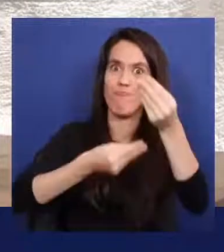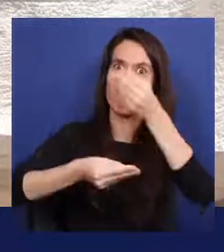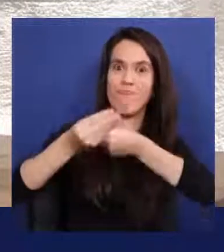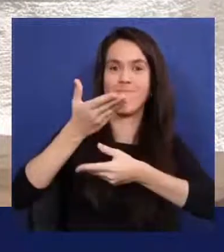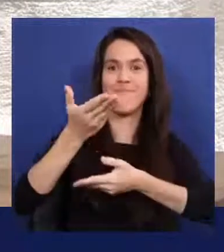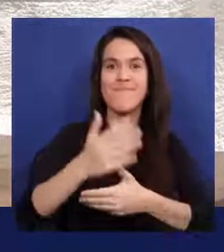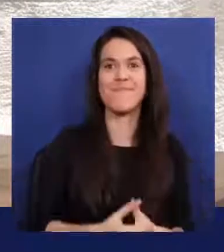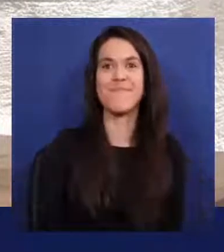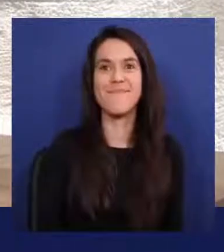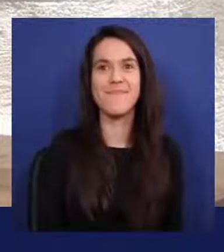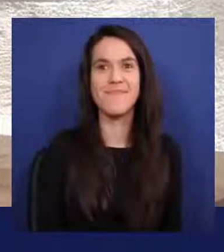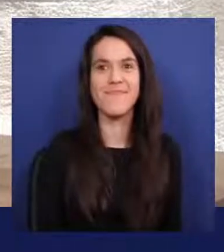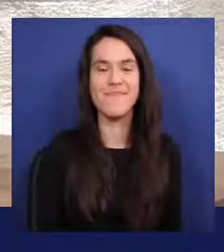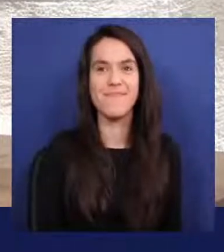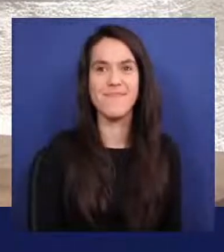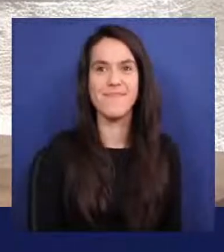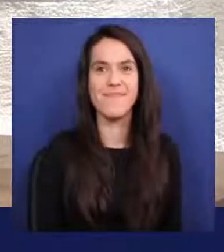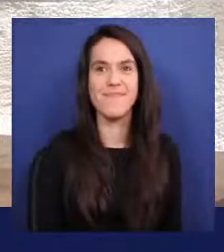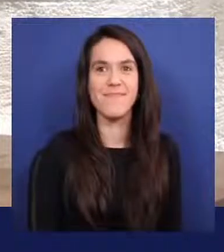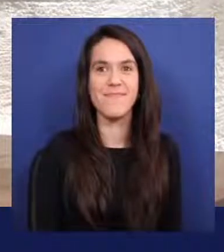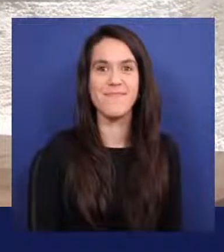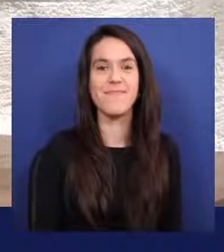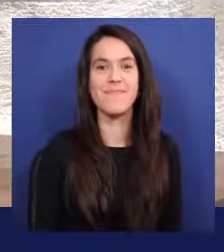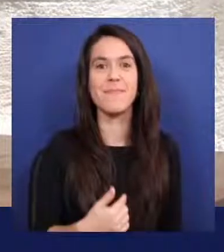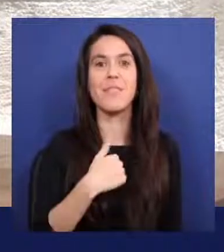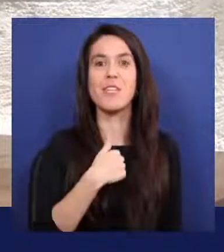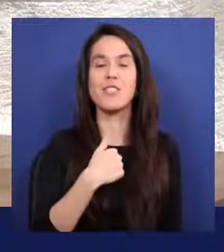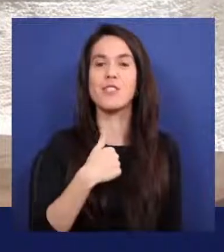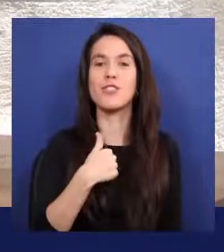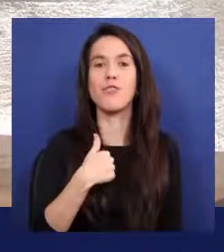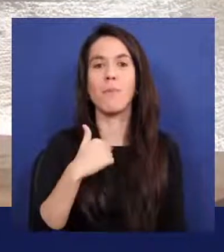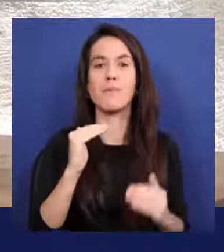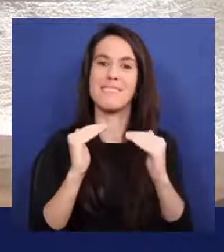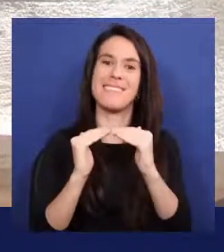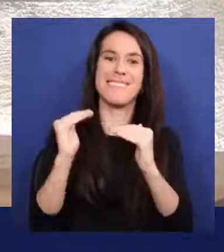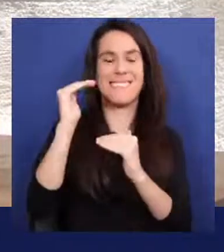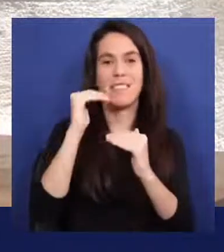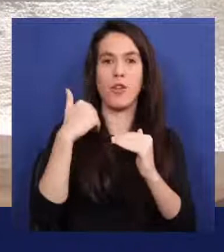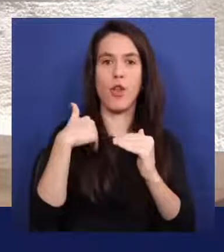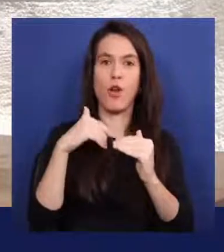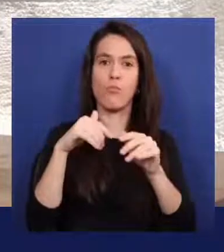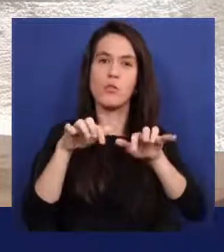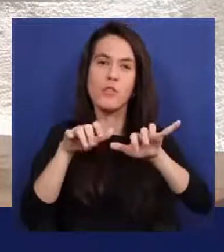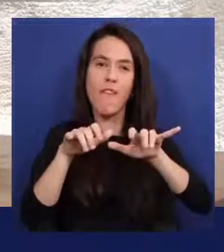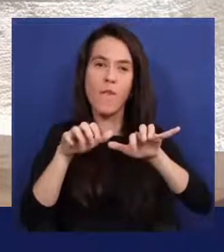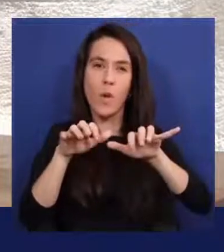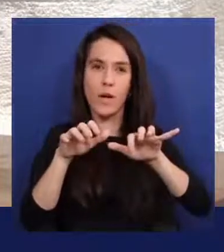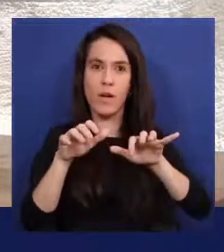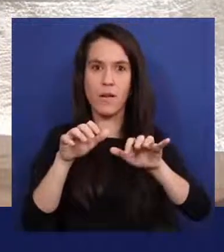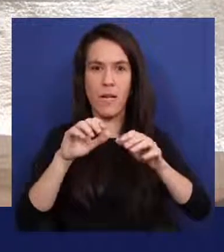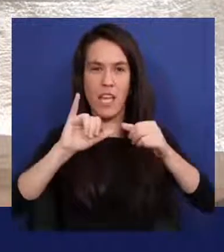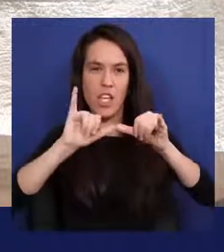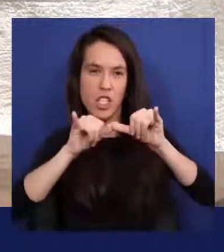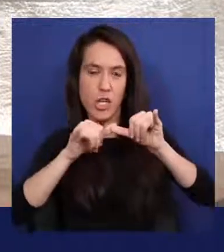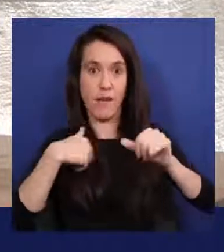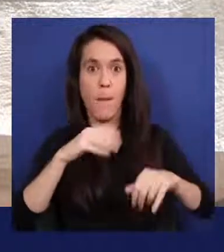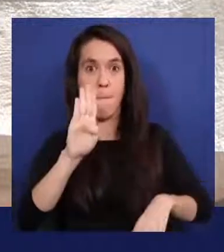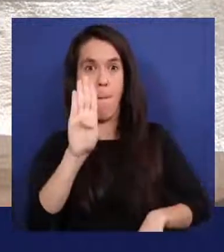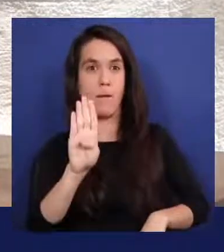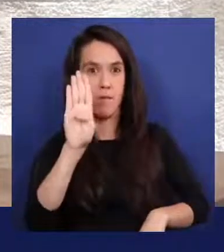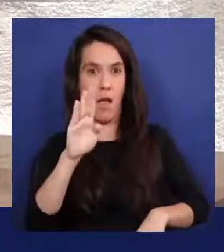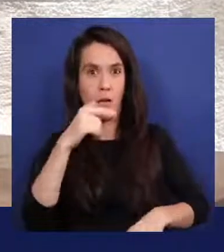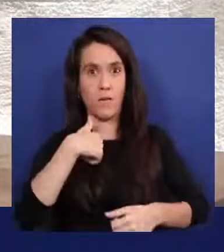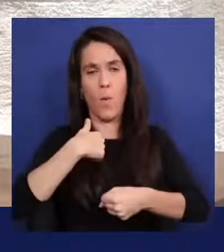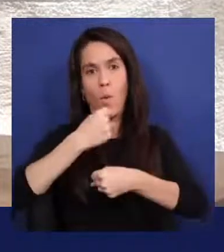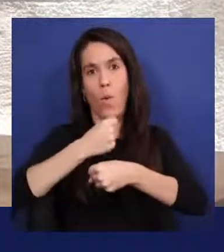So officially, I'm a senior software engineer at Liberty Mutual in Boston. I am currently working from home,